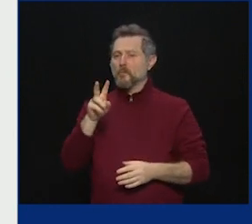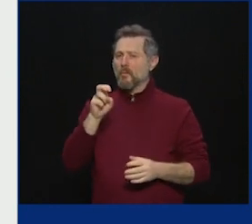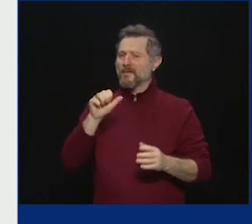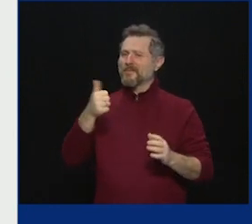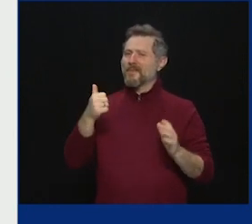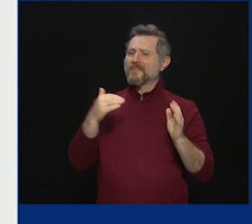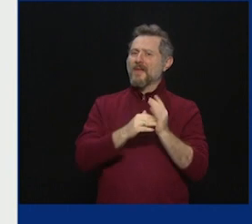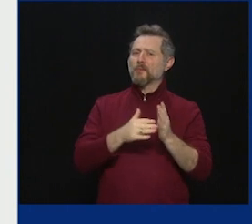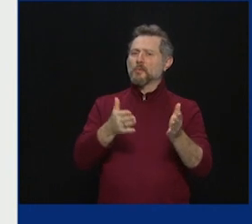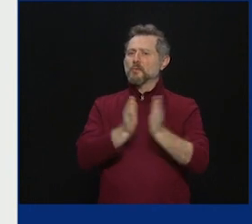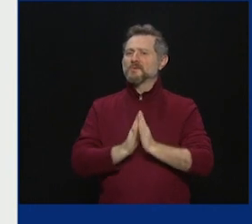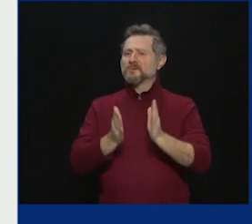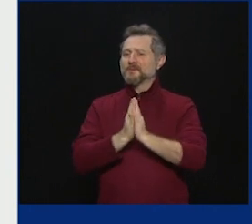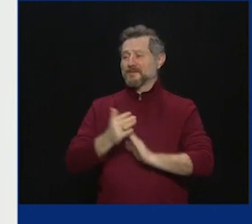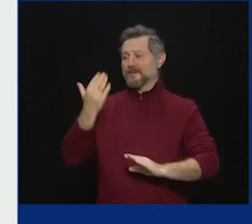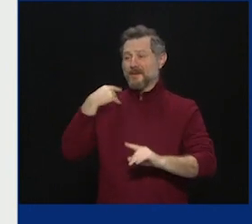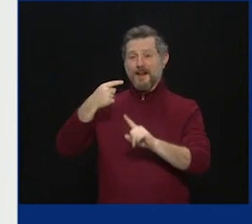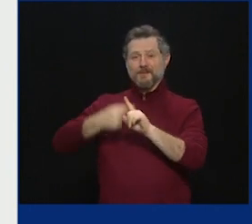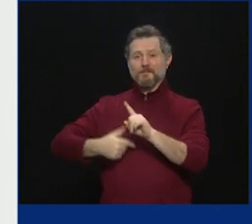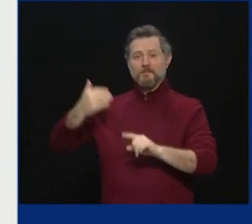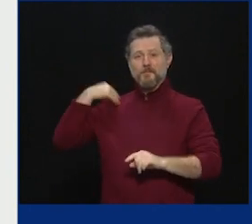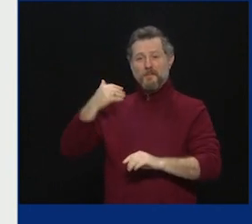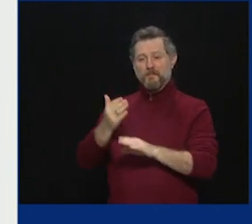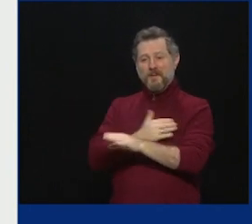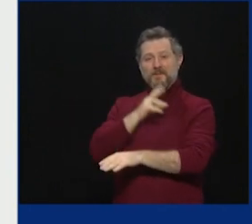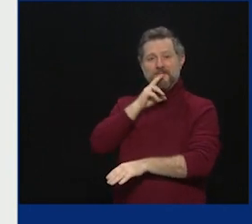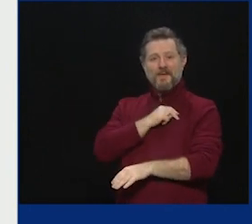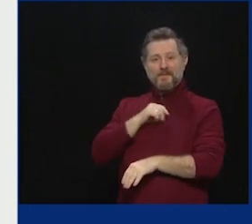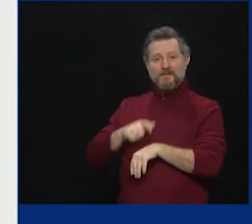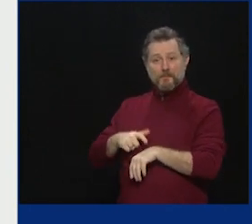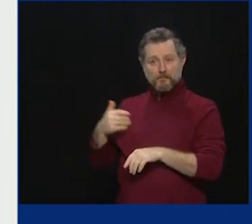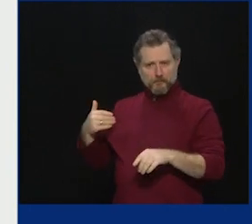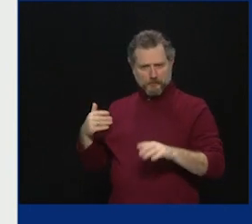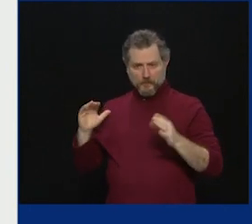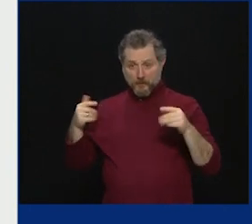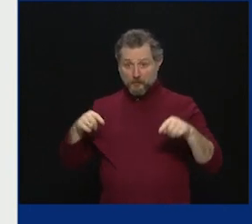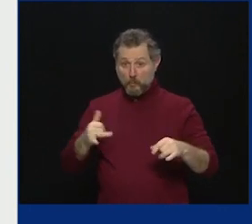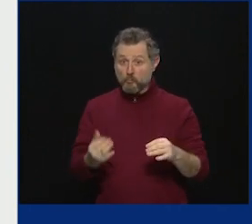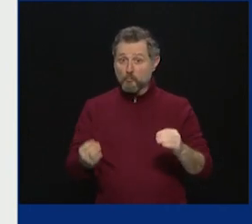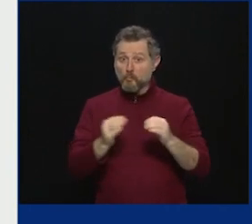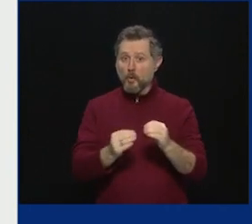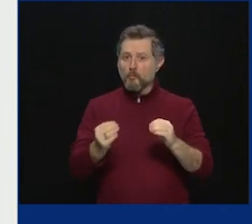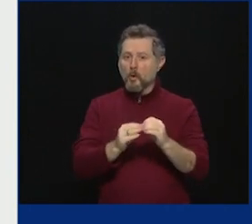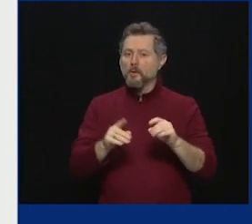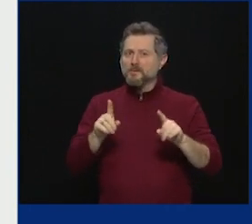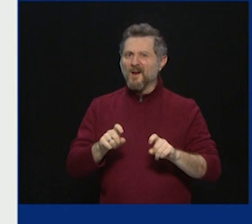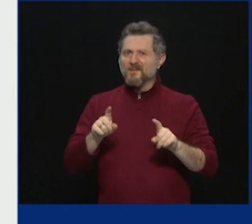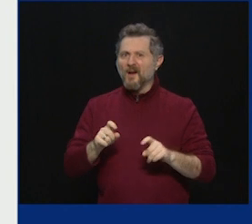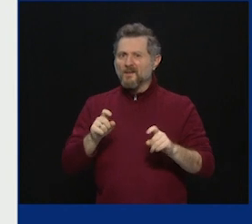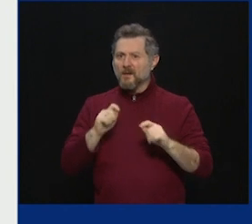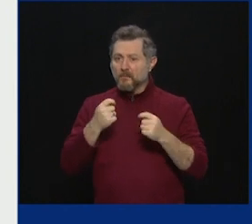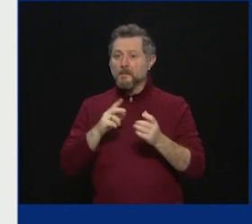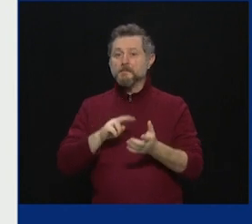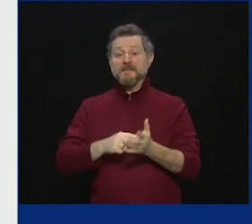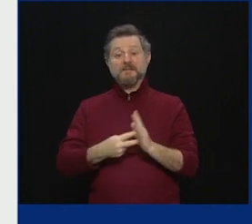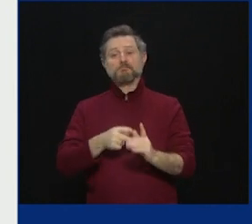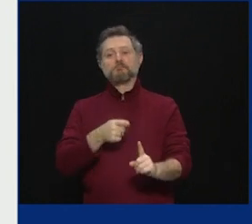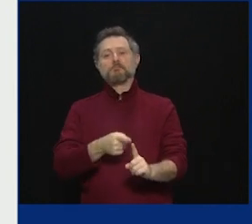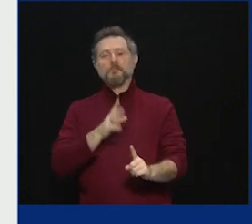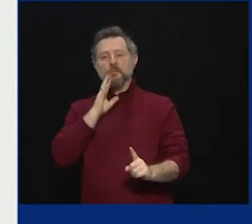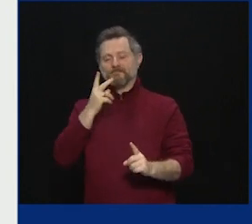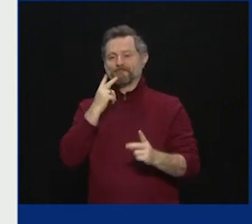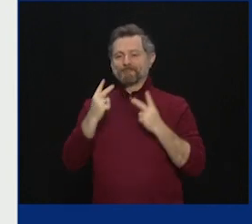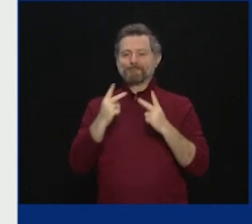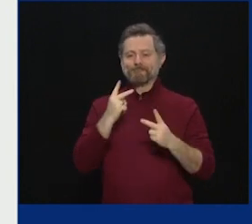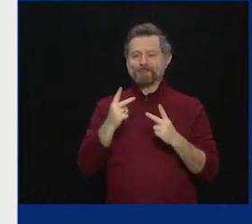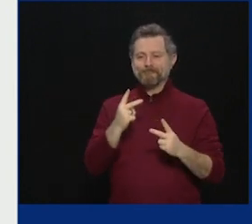over a month ago, just before Thanksgiving. So with a lot of testing, the upside is that we're getting a handle on where the cases are